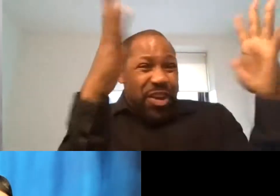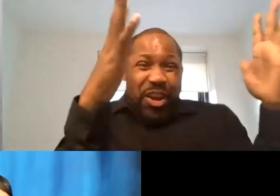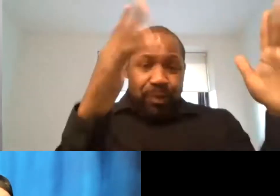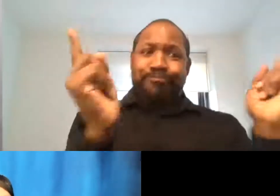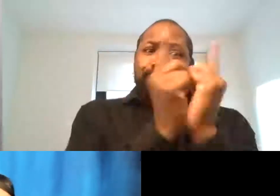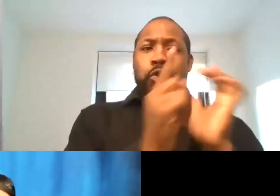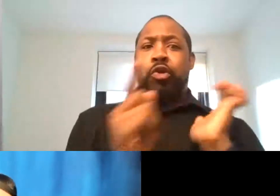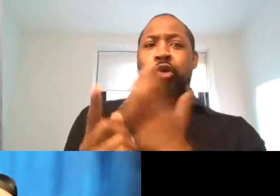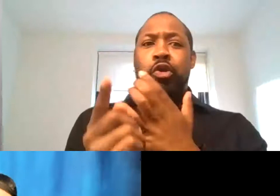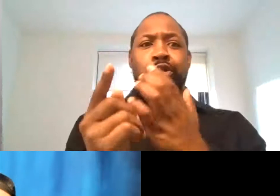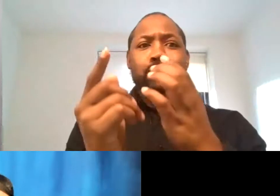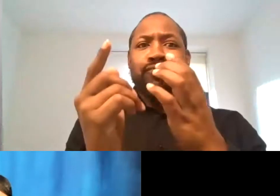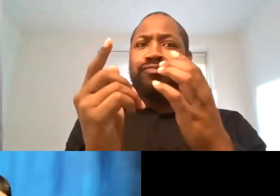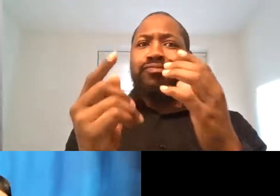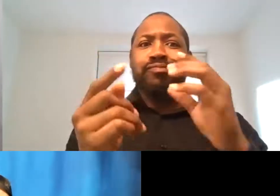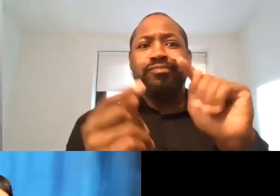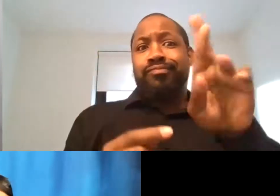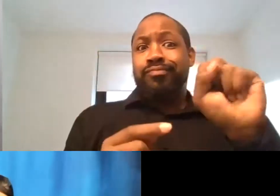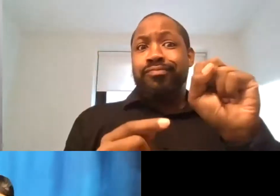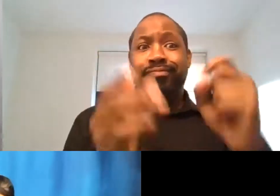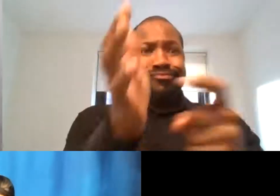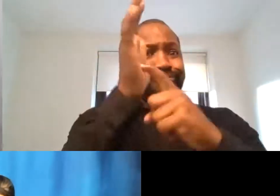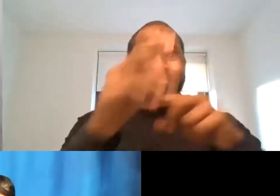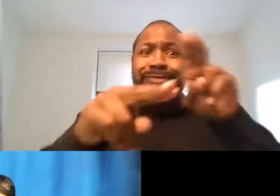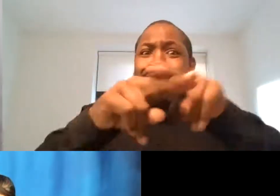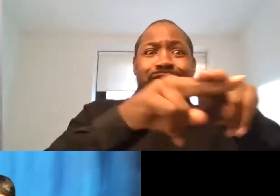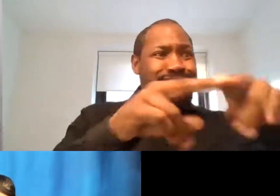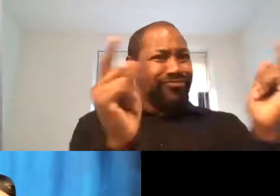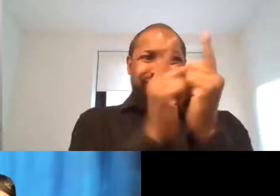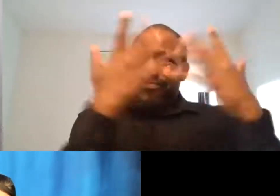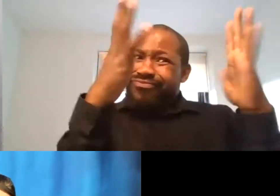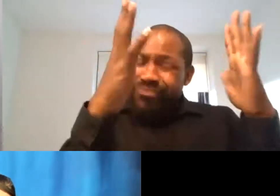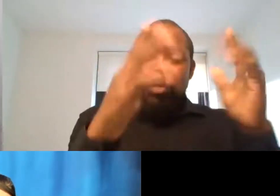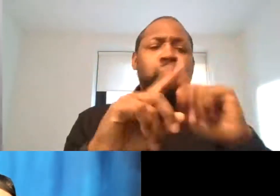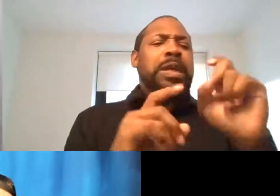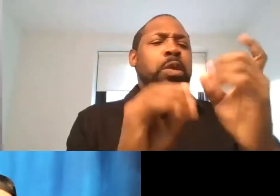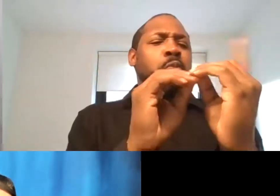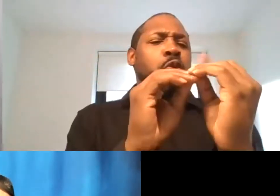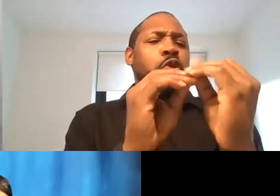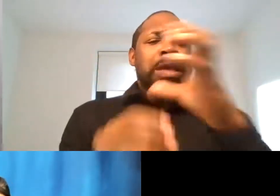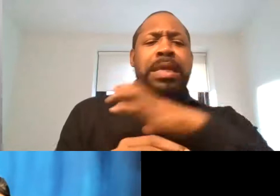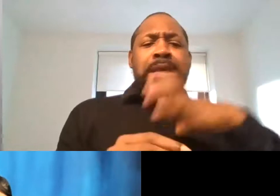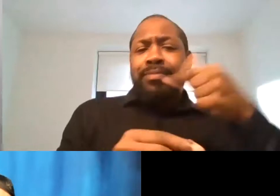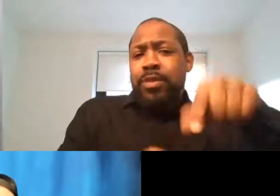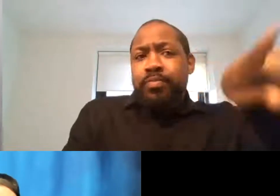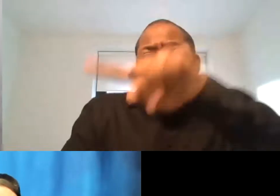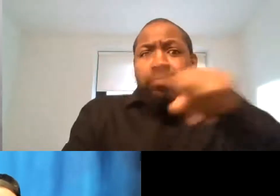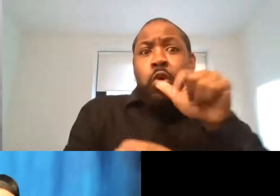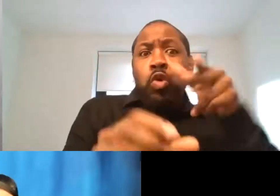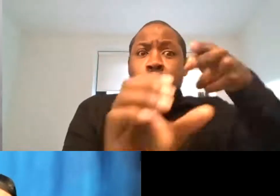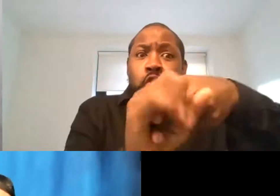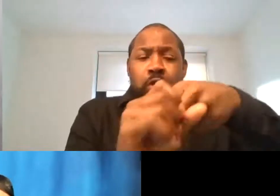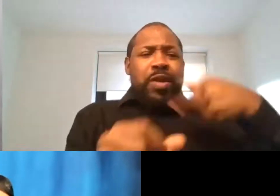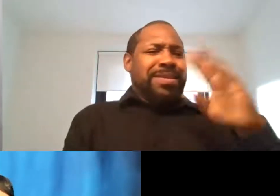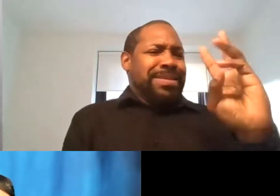talk to people who are already on one board that might be able to meet the requirements of the relay service or other